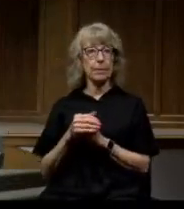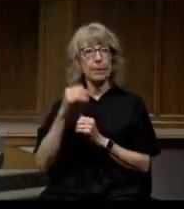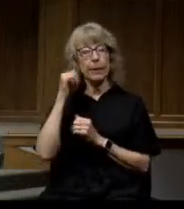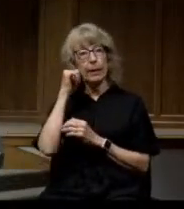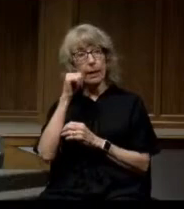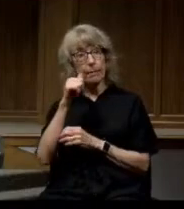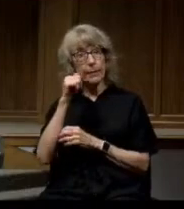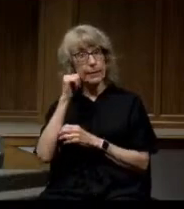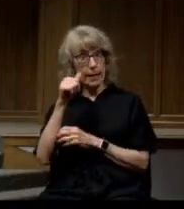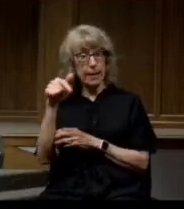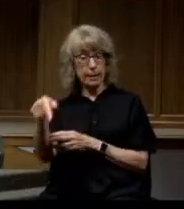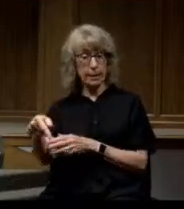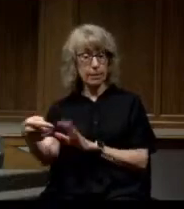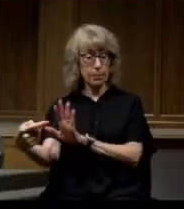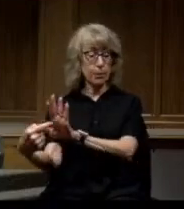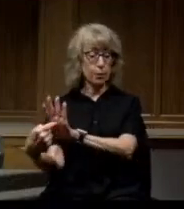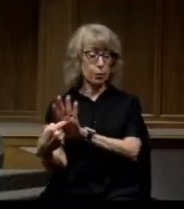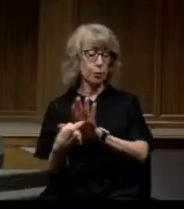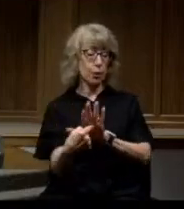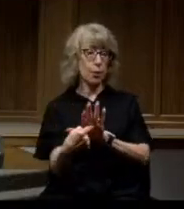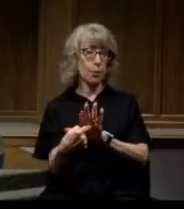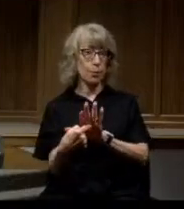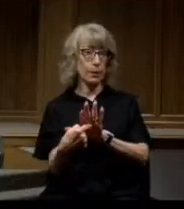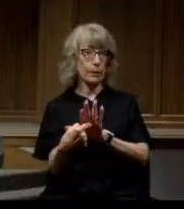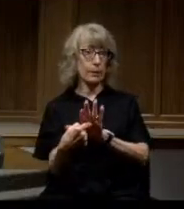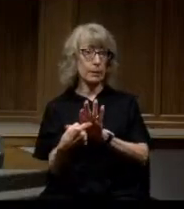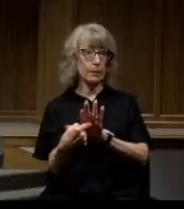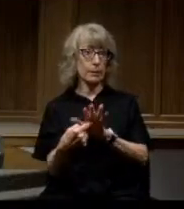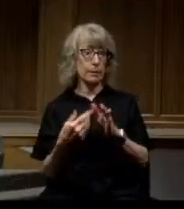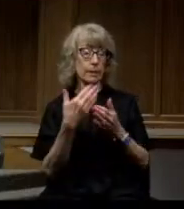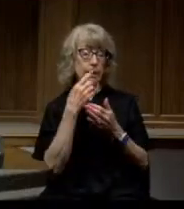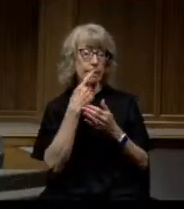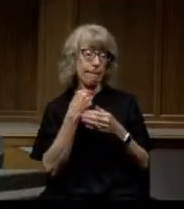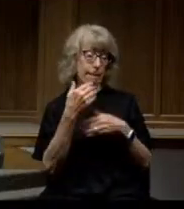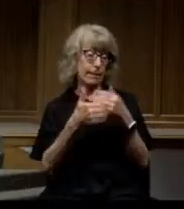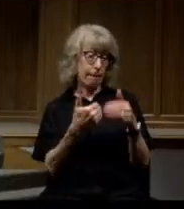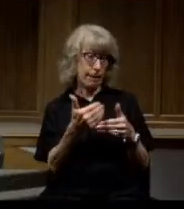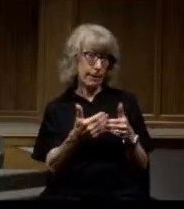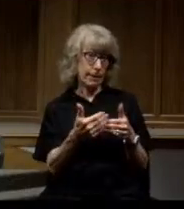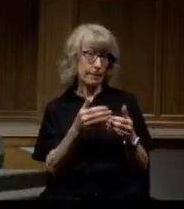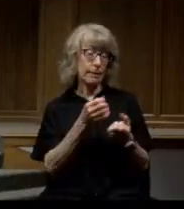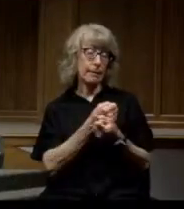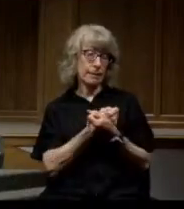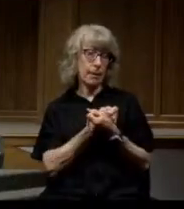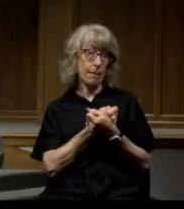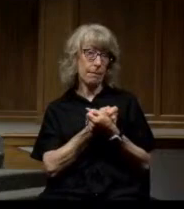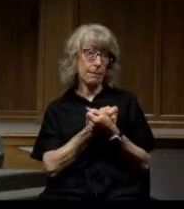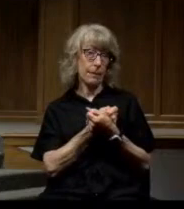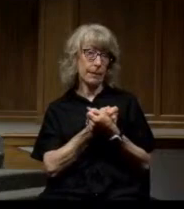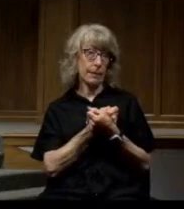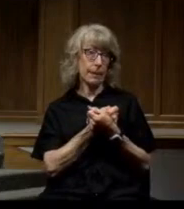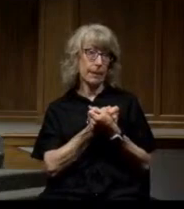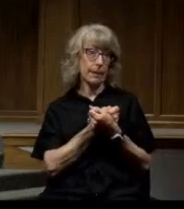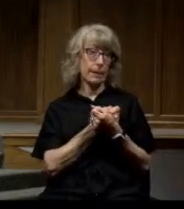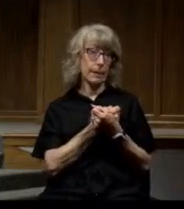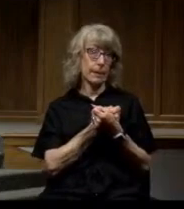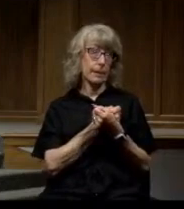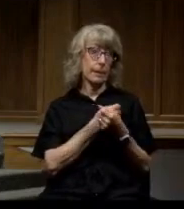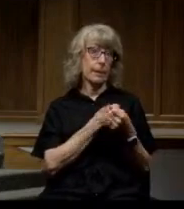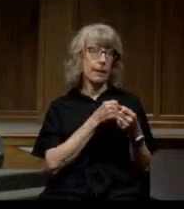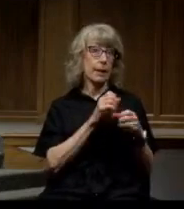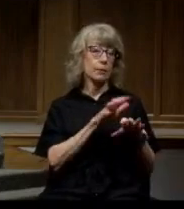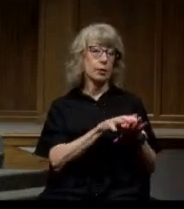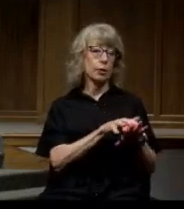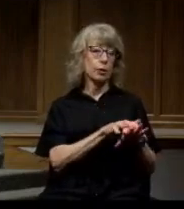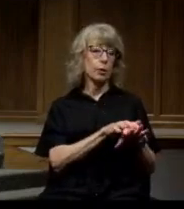with kindness. And about 10 years later, Henry started to have a change of heart. It took a long